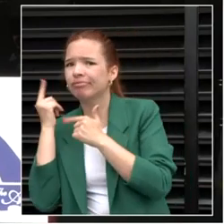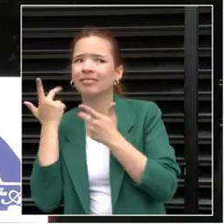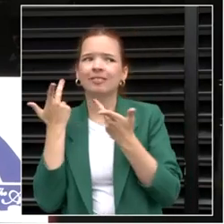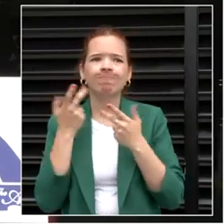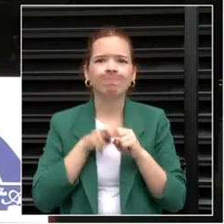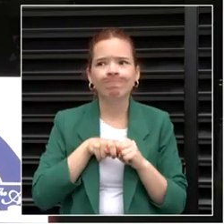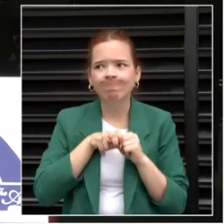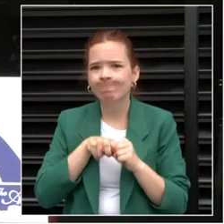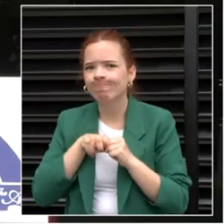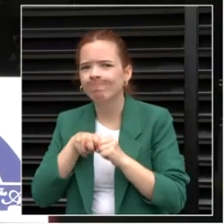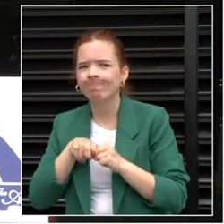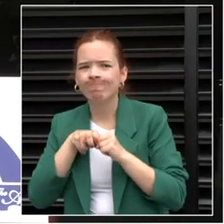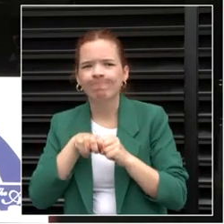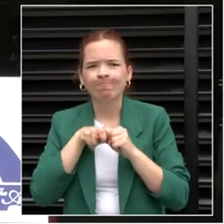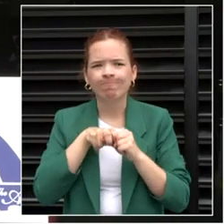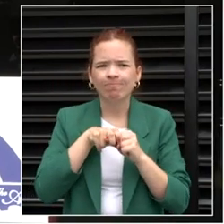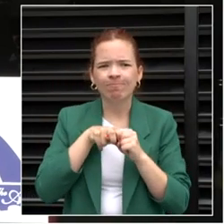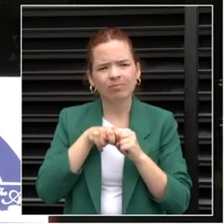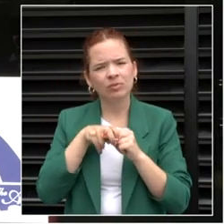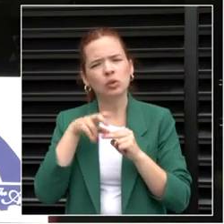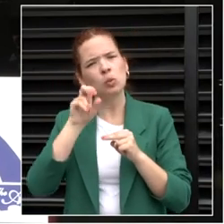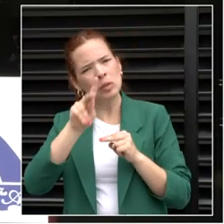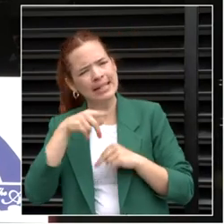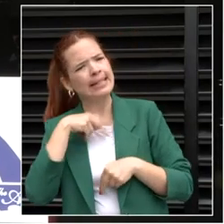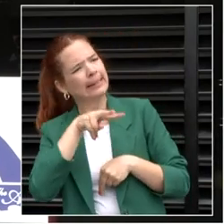But back when we opened the Anthem,